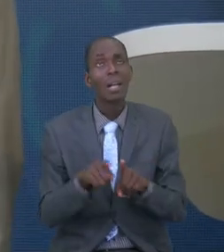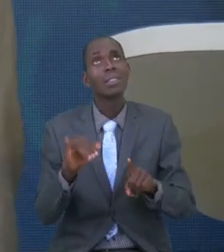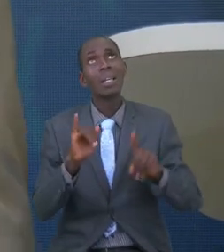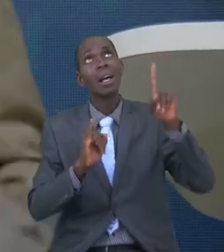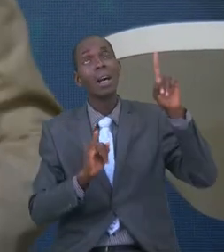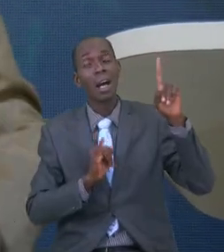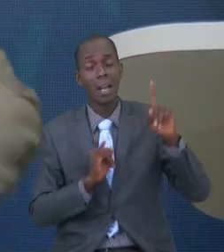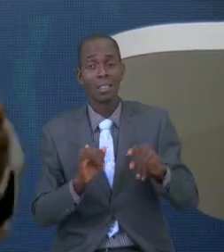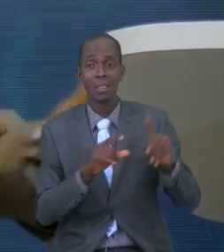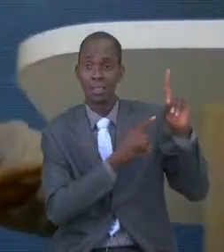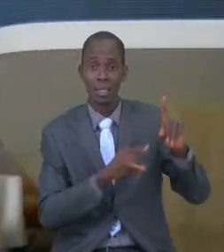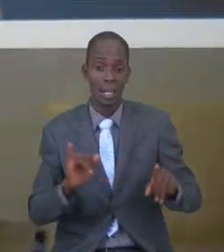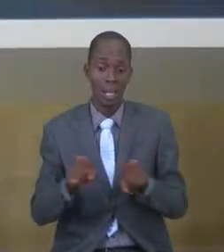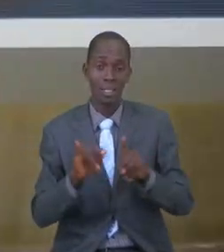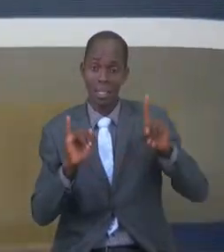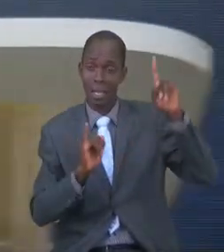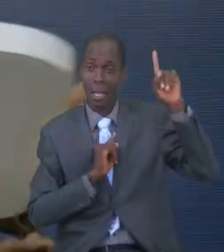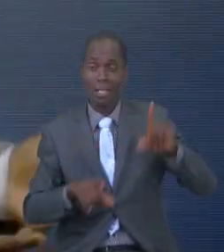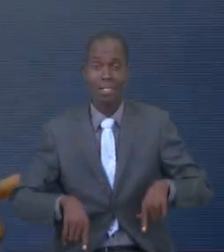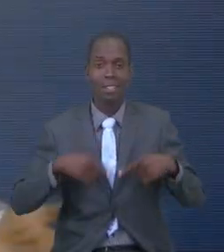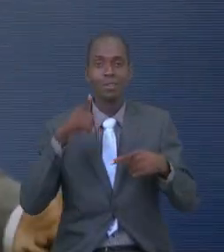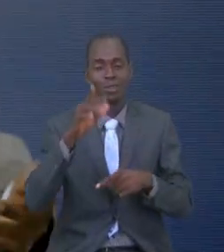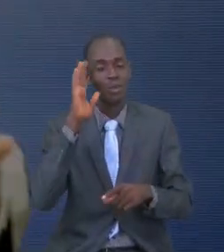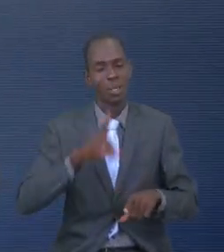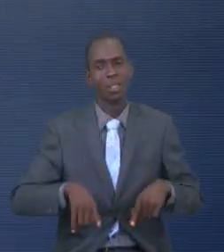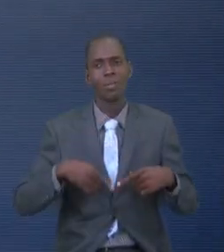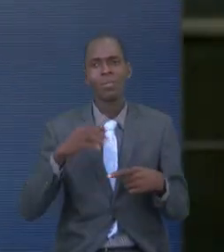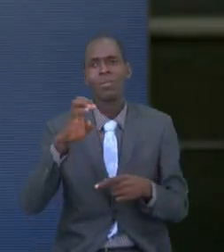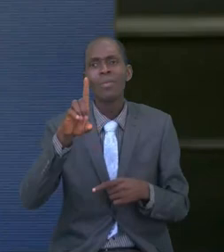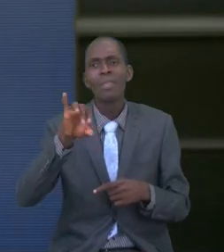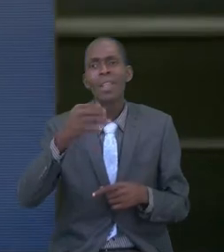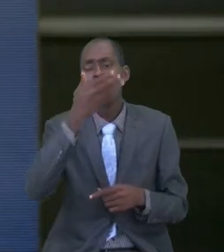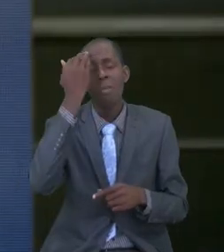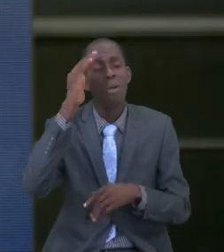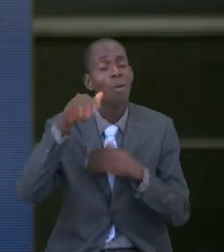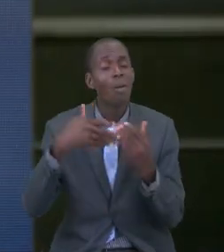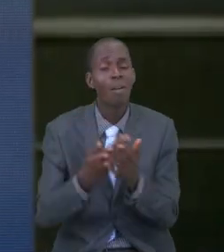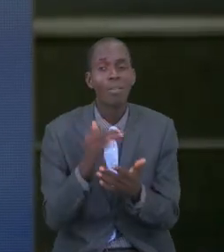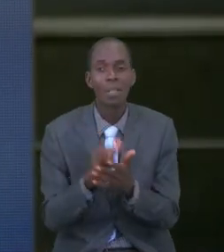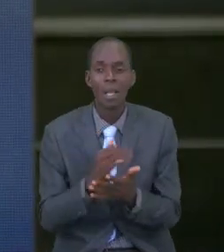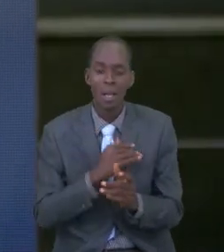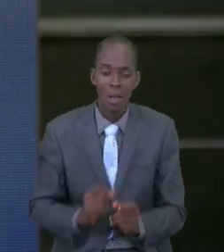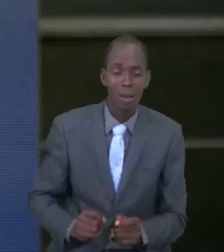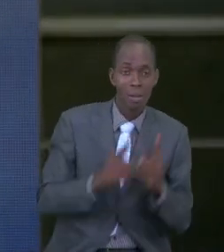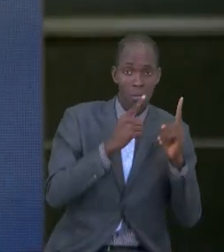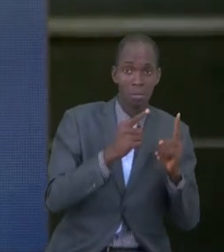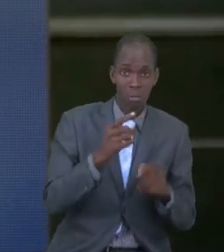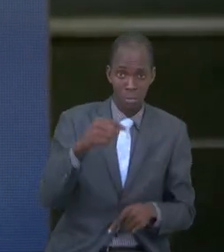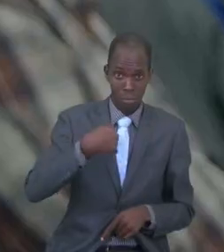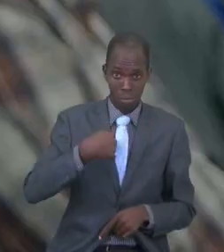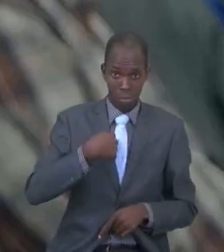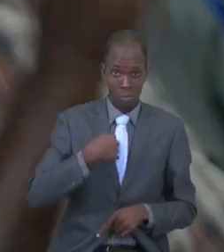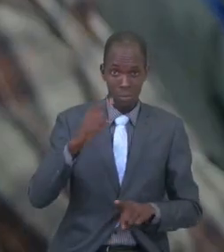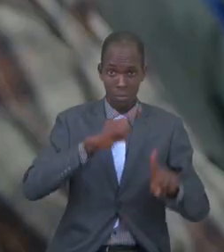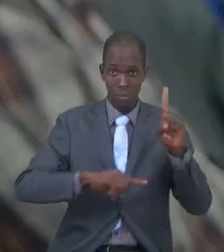ye shall live. Elijah forgot everything, and now he ran out of town. I am not running out of